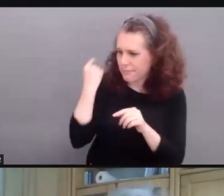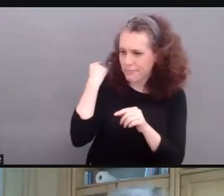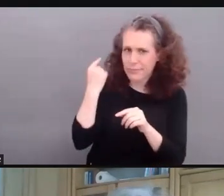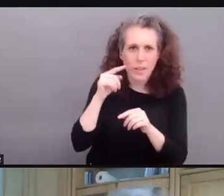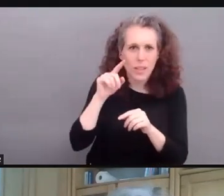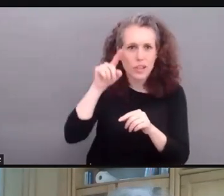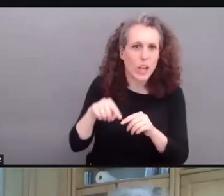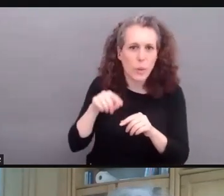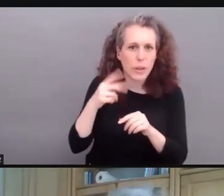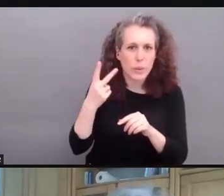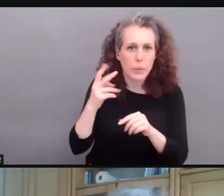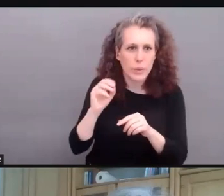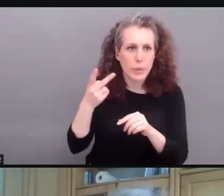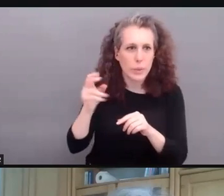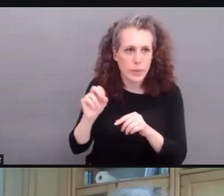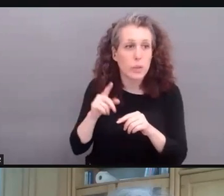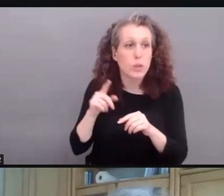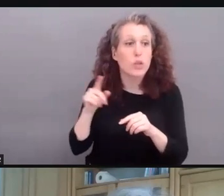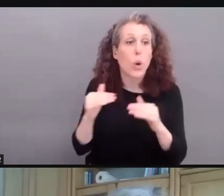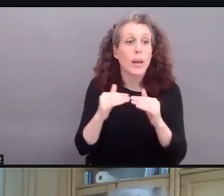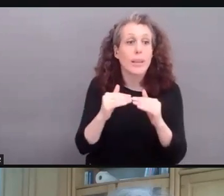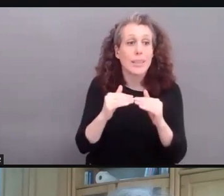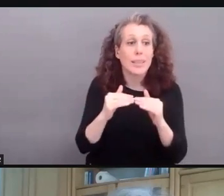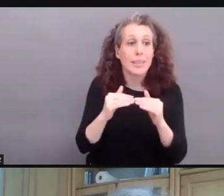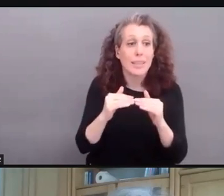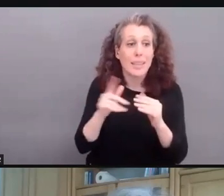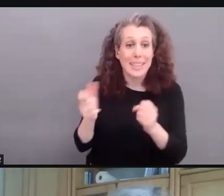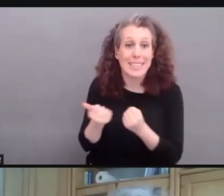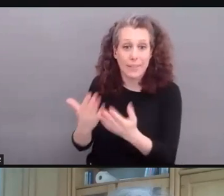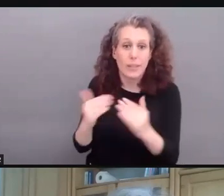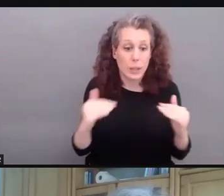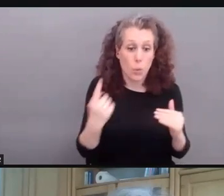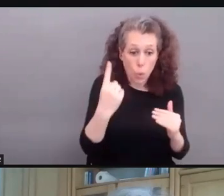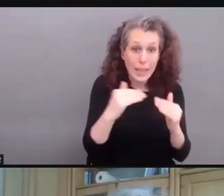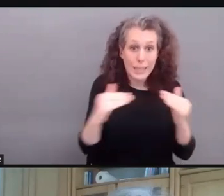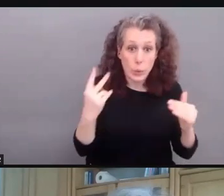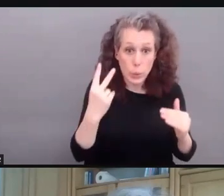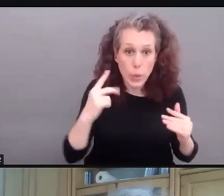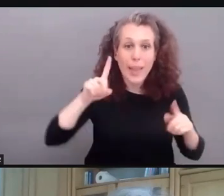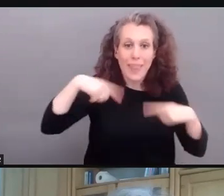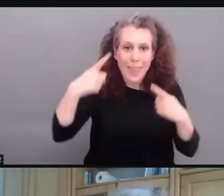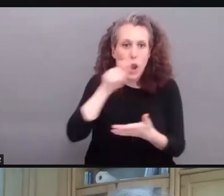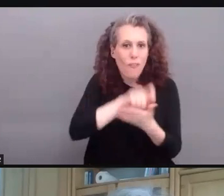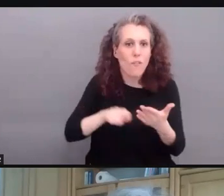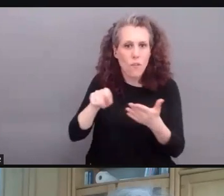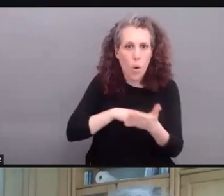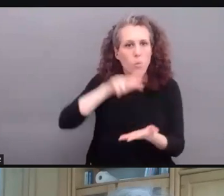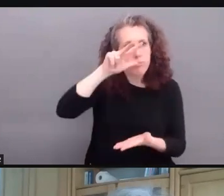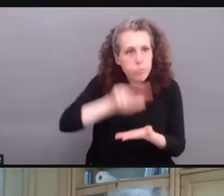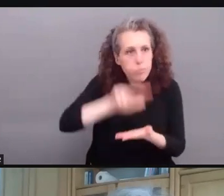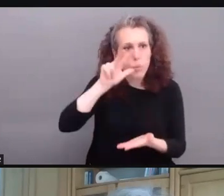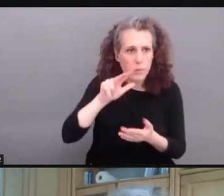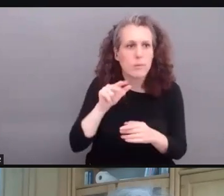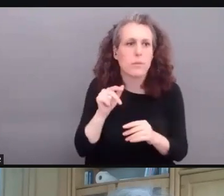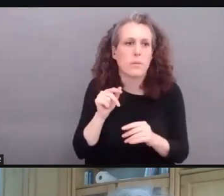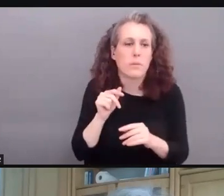And Tier 1 and Tier 2 are now under approval vote procedure, which will end